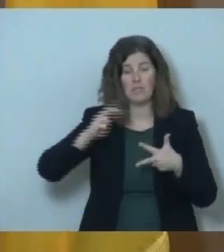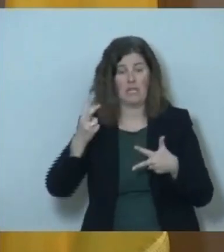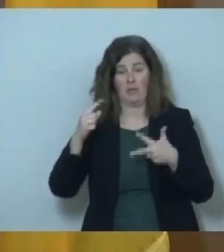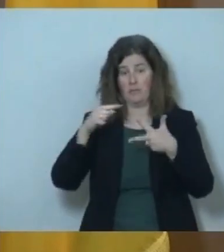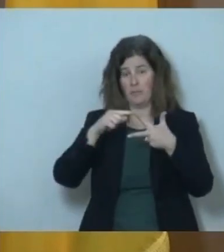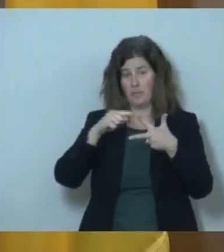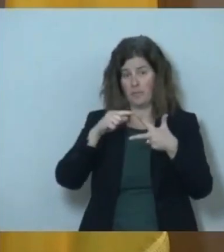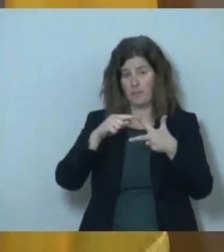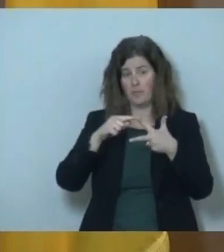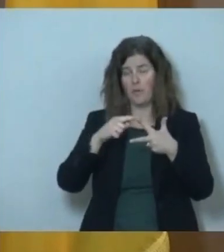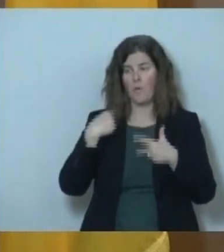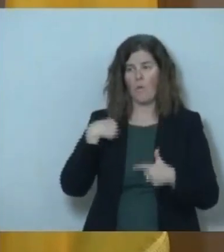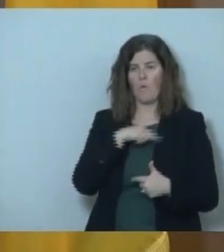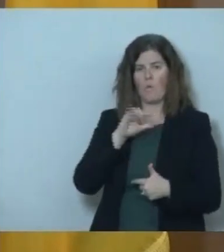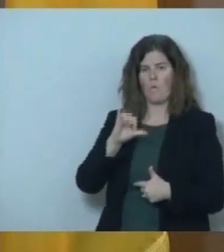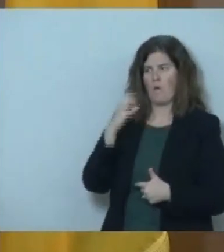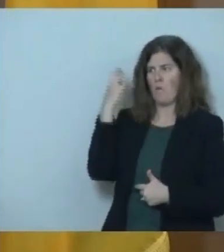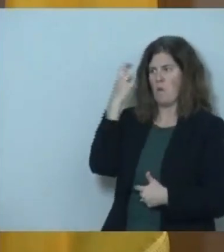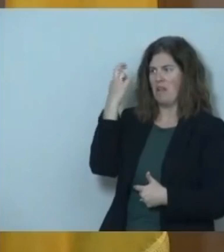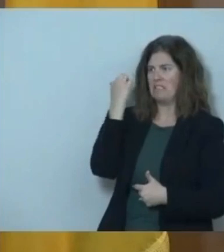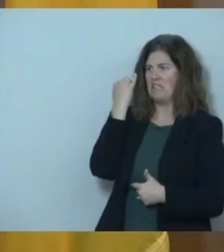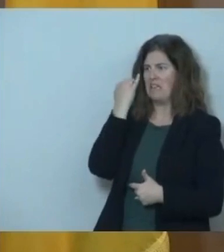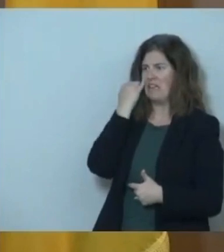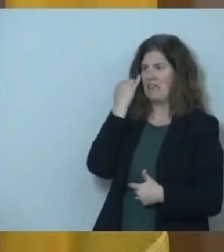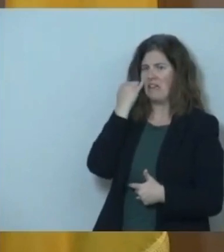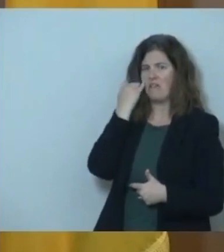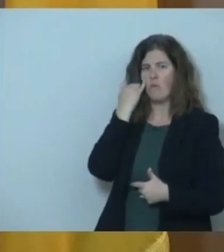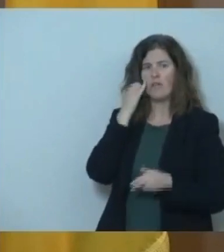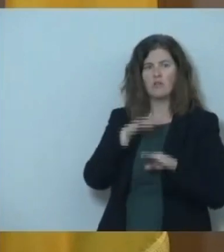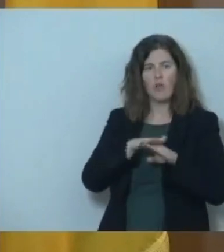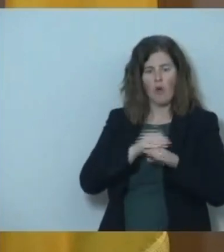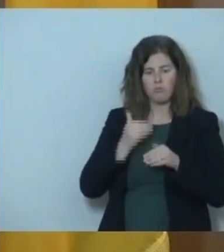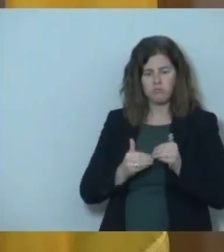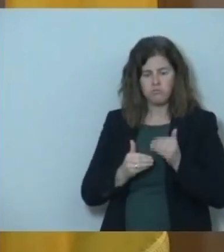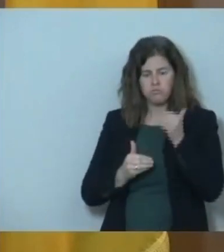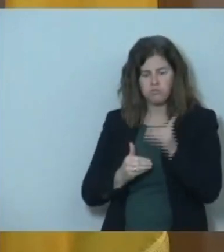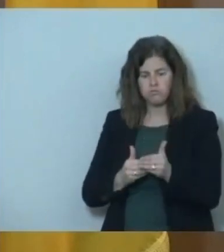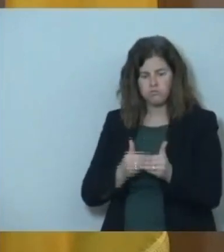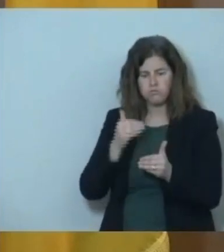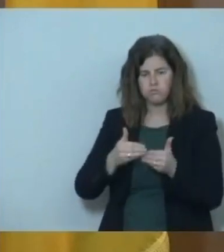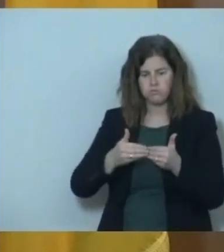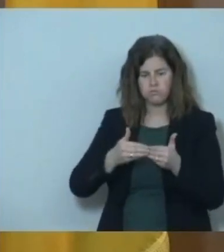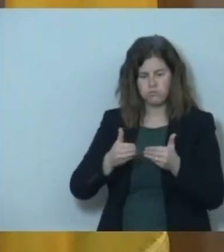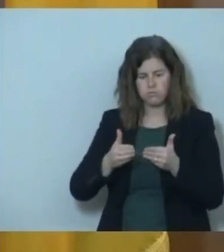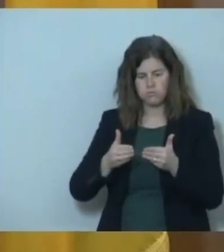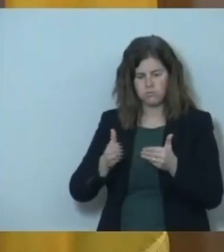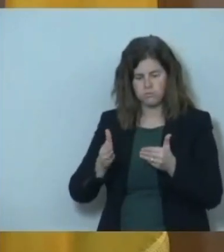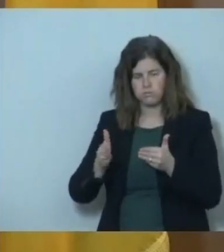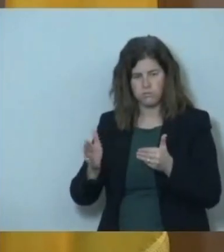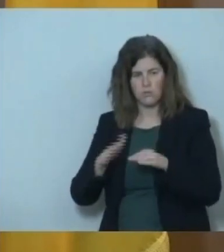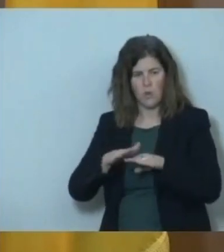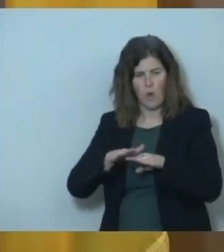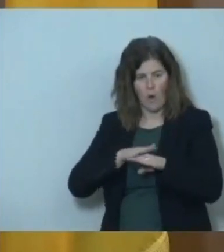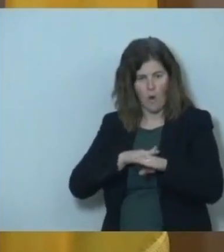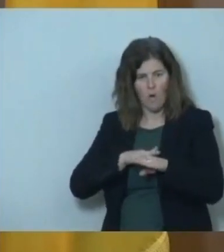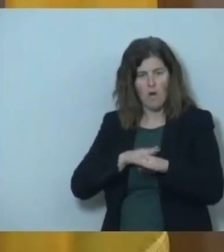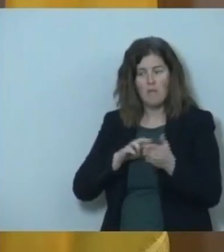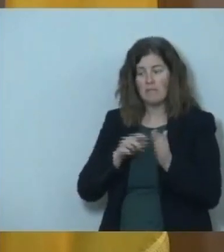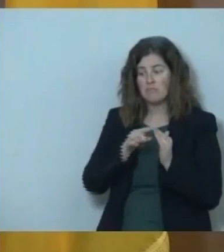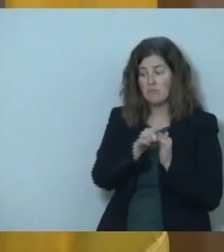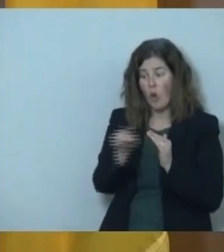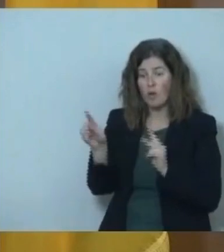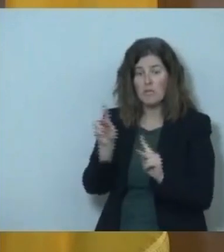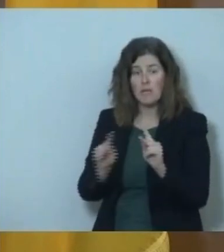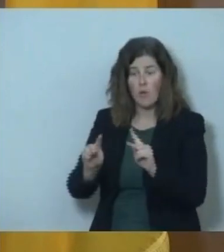to realize that if we stage these openings, that we keep people safe by making sure that the data points